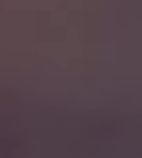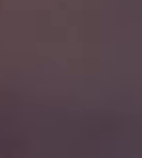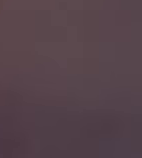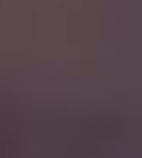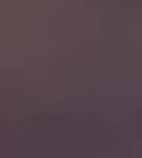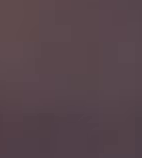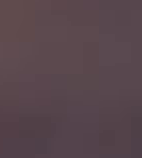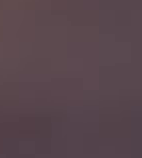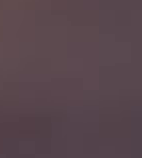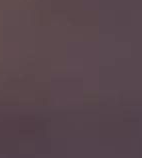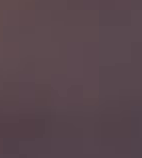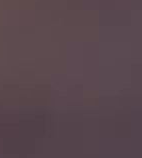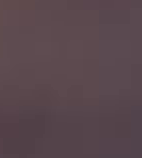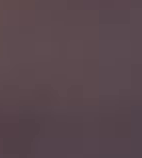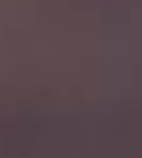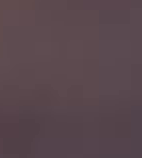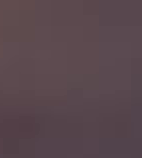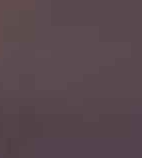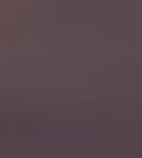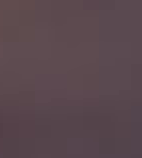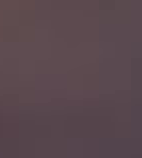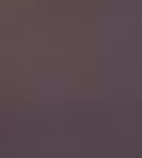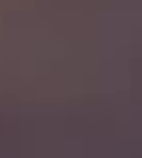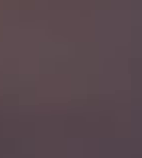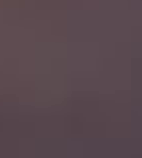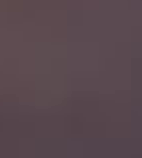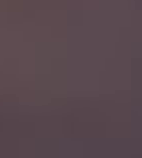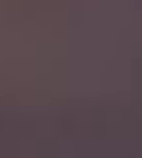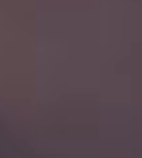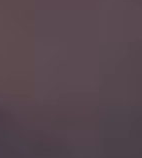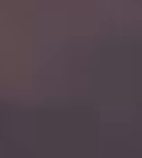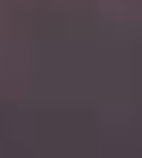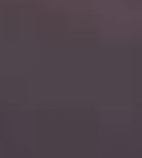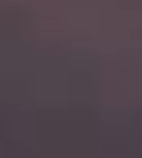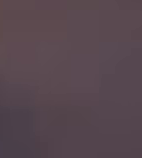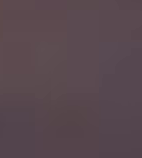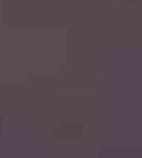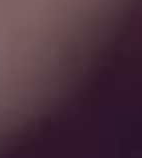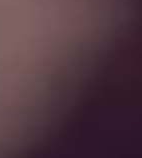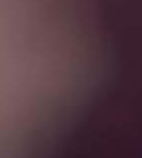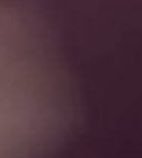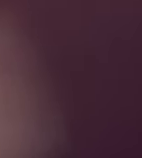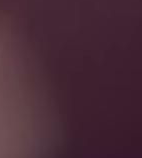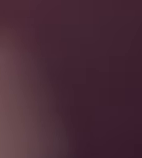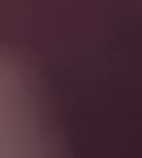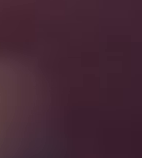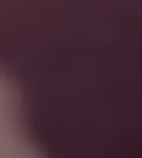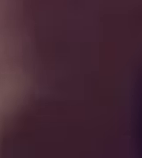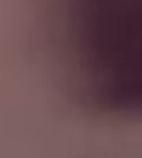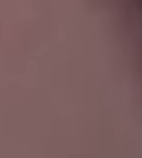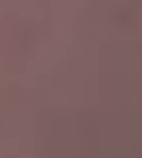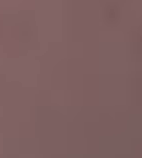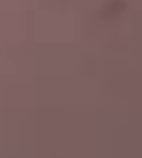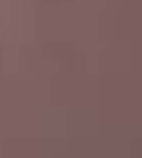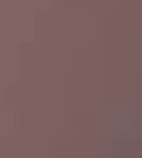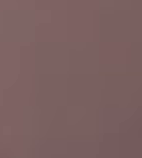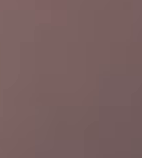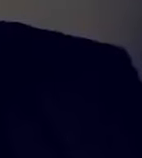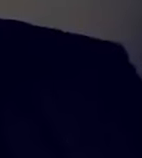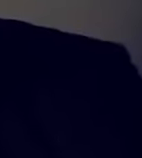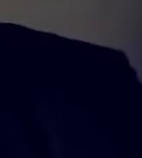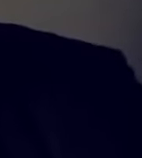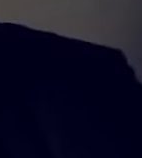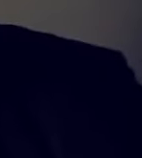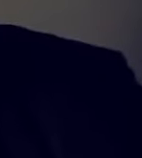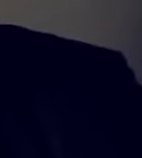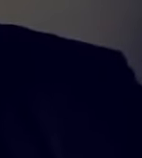thing effect le kanje ima prompts we need blood we need that and that and that and the mashots le sothi ngawe unawa do all that